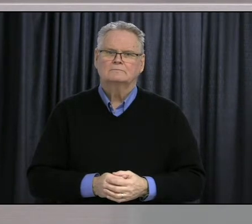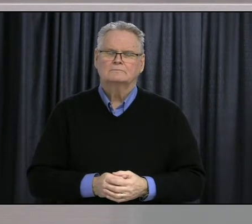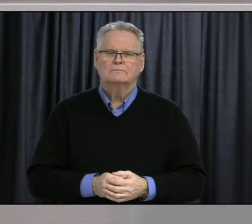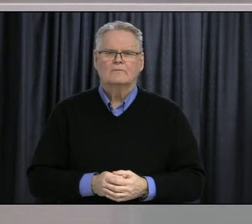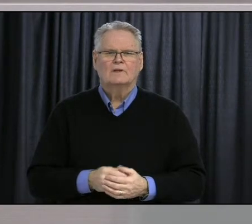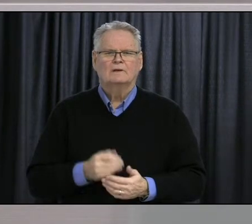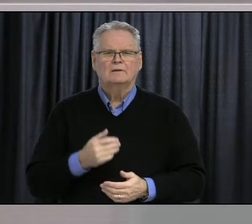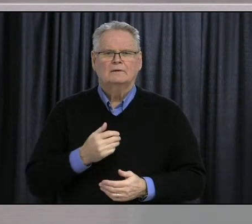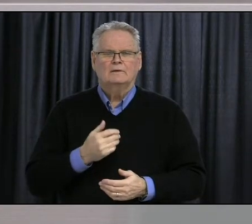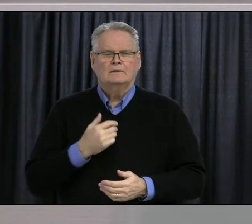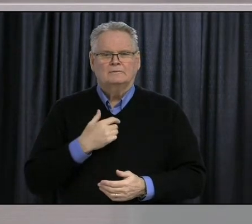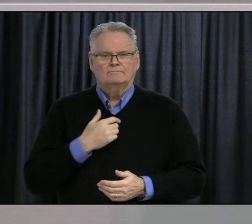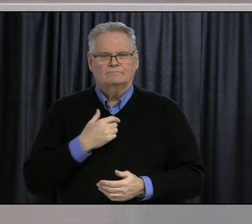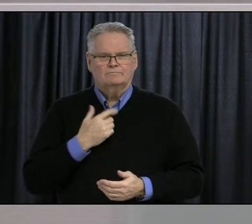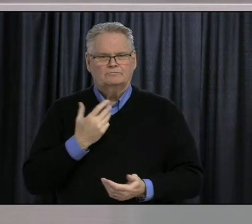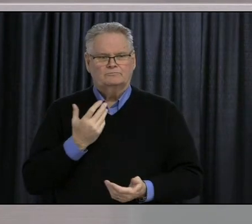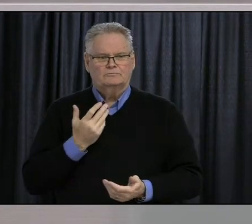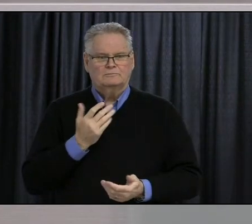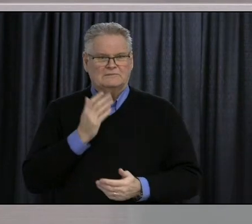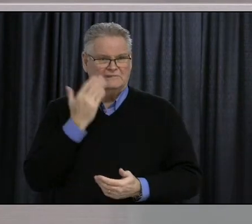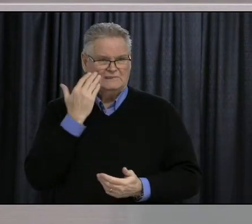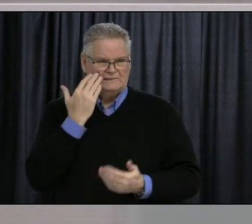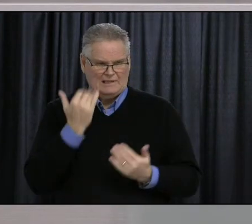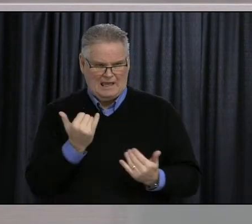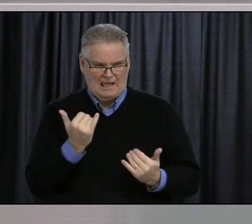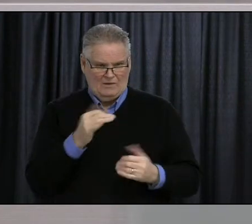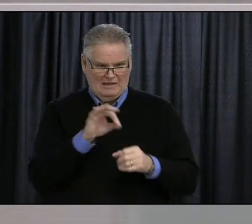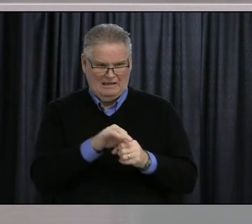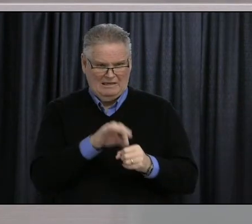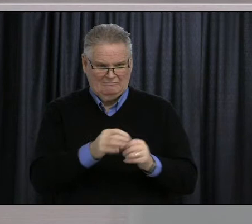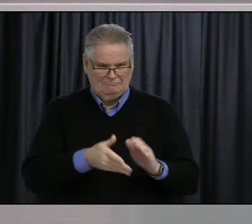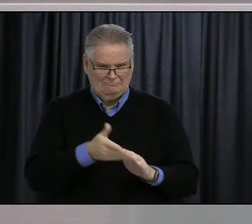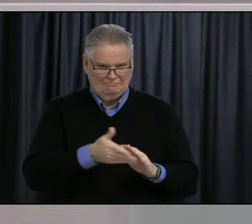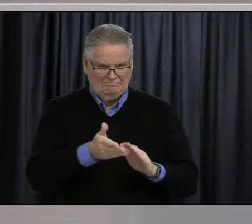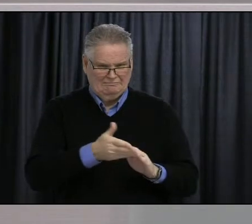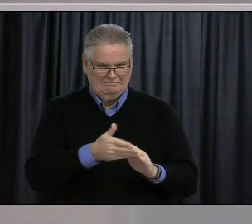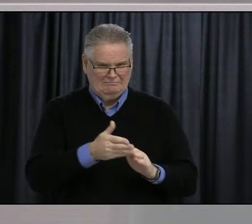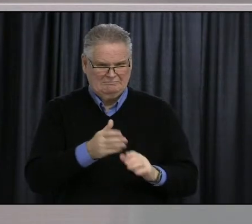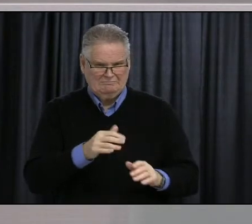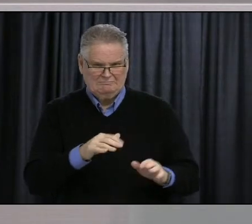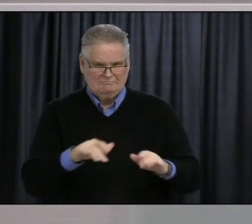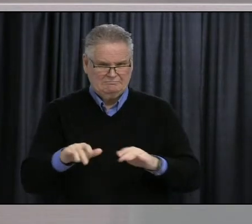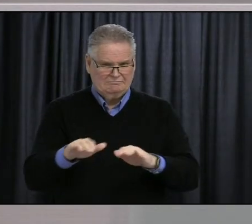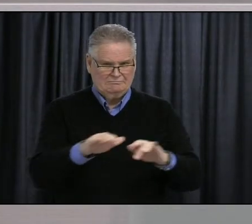but given that boards have been reluctant to even allow families in for student activities,